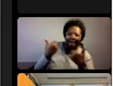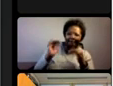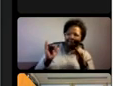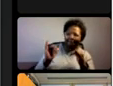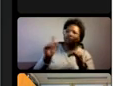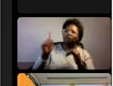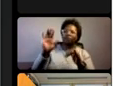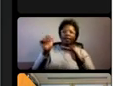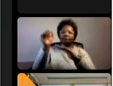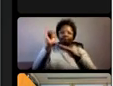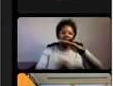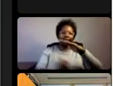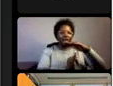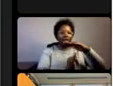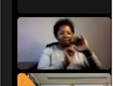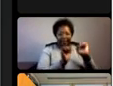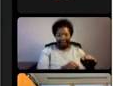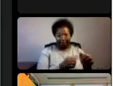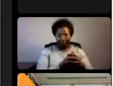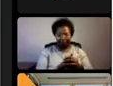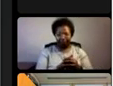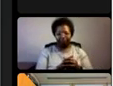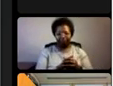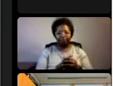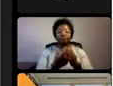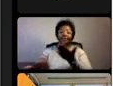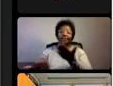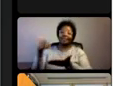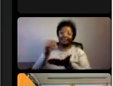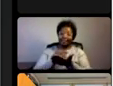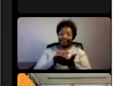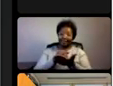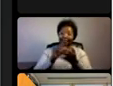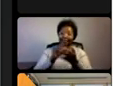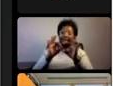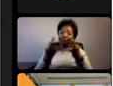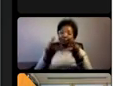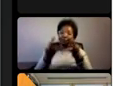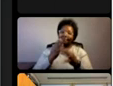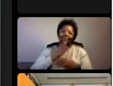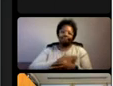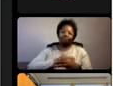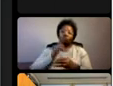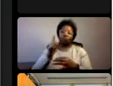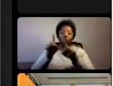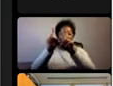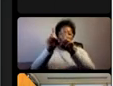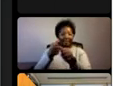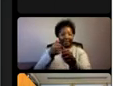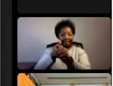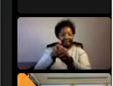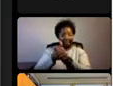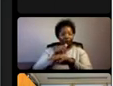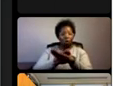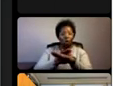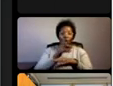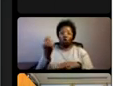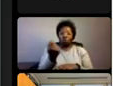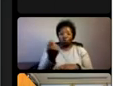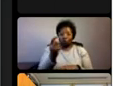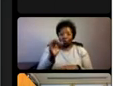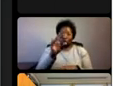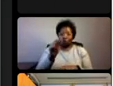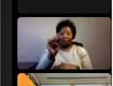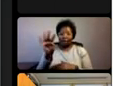accordingly. Again, we want families to take the test on Tuesday, January 4th. We will not consider tests